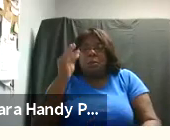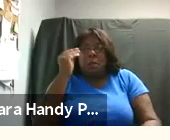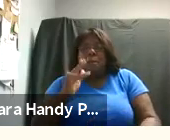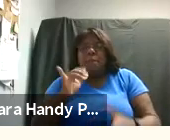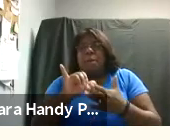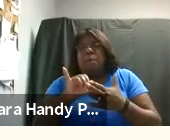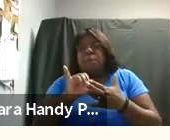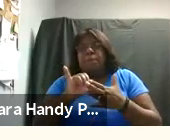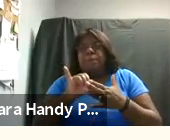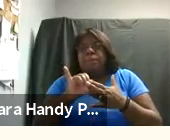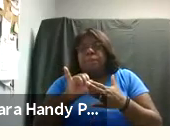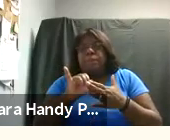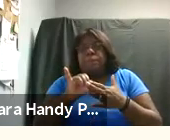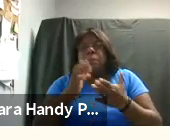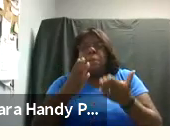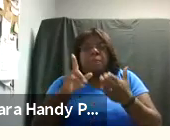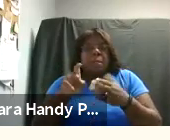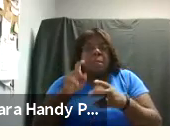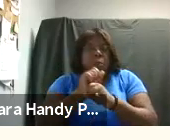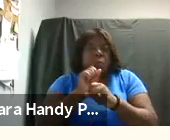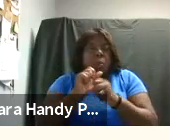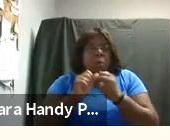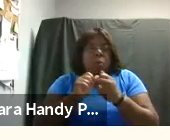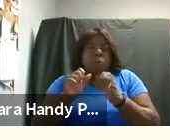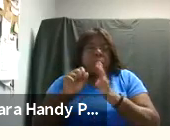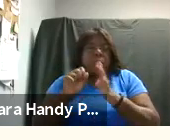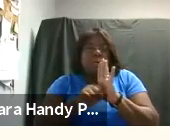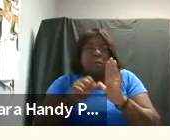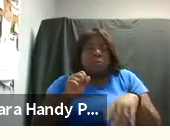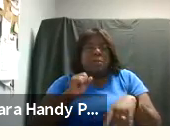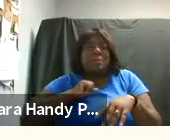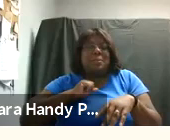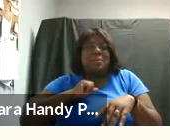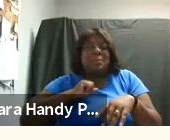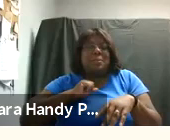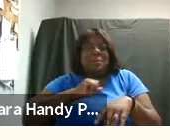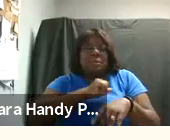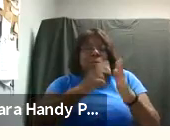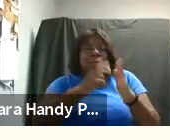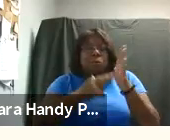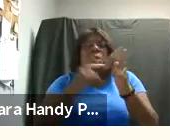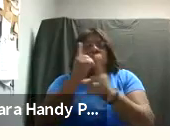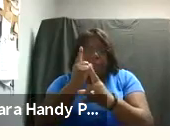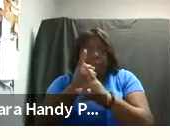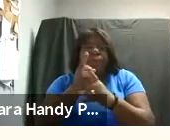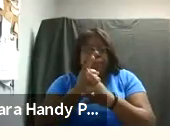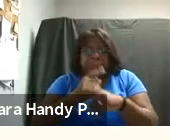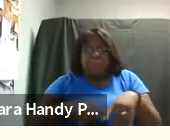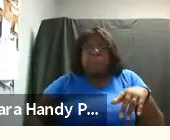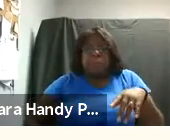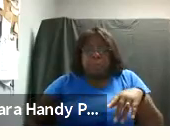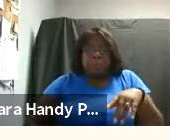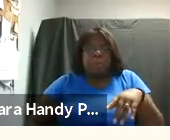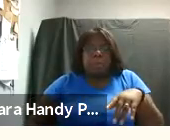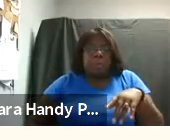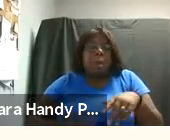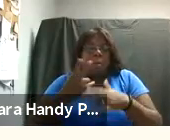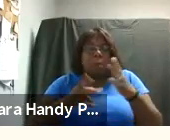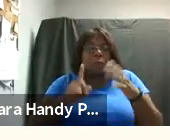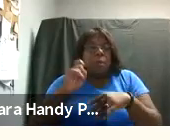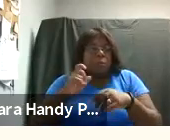they may need to work with Senate Rules on that. That is correct on both questions.